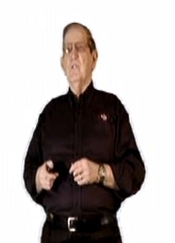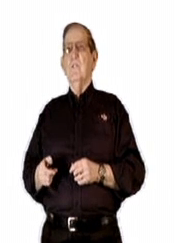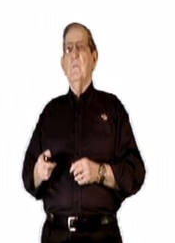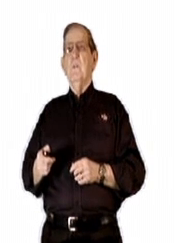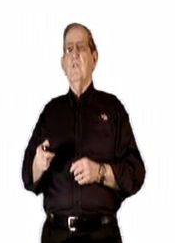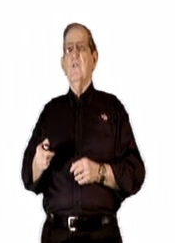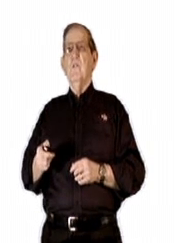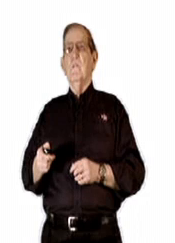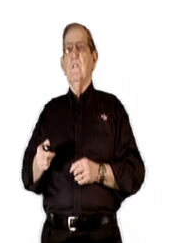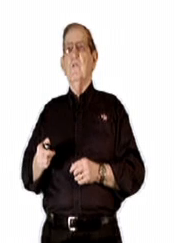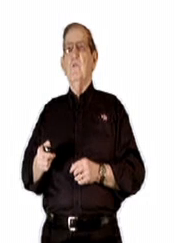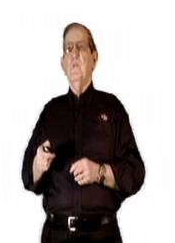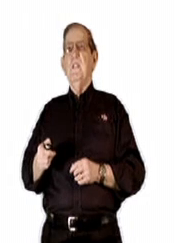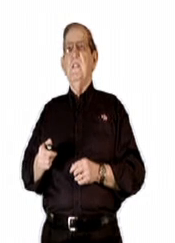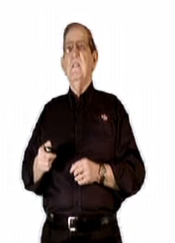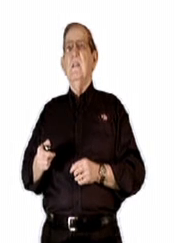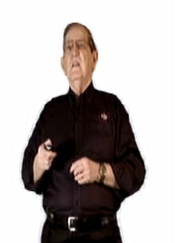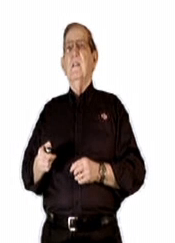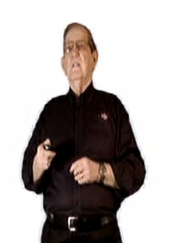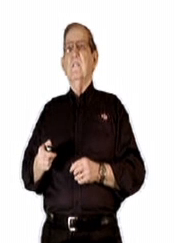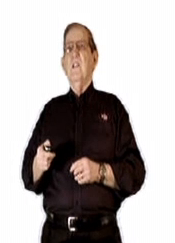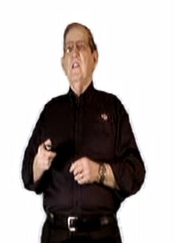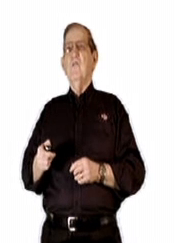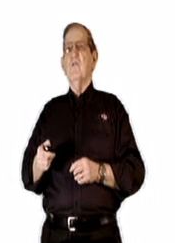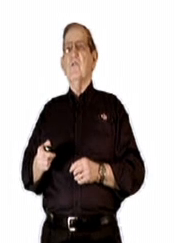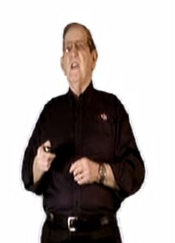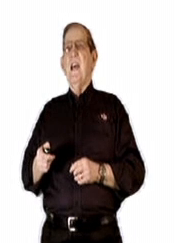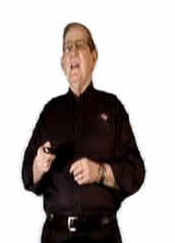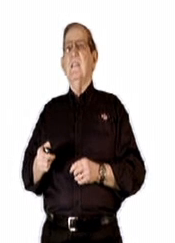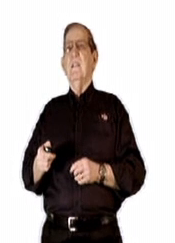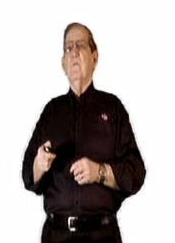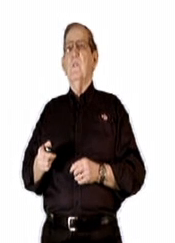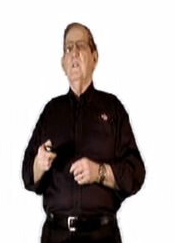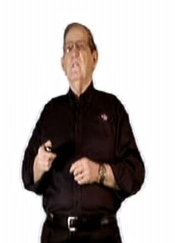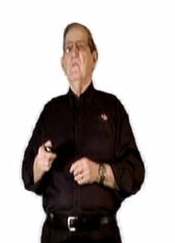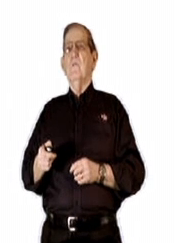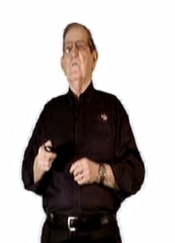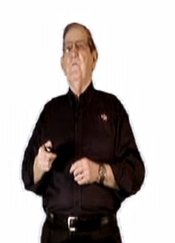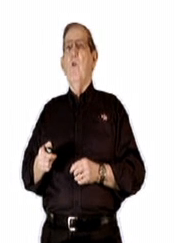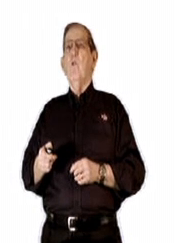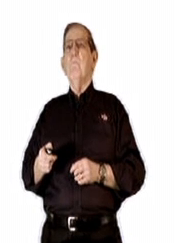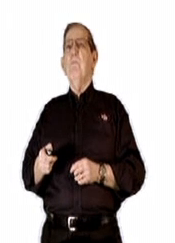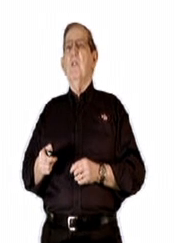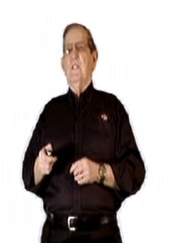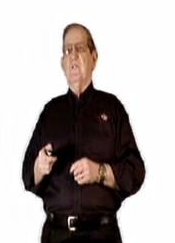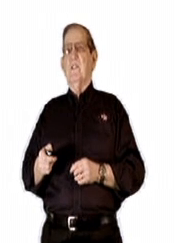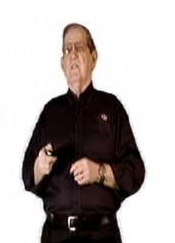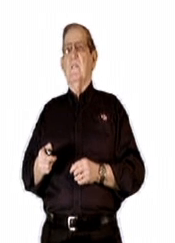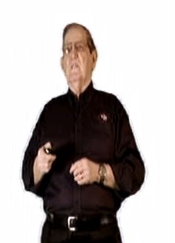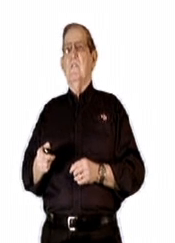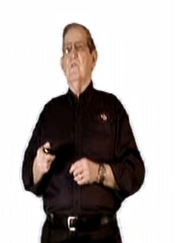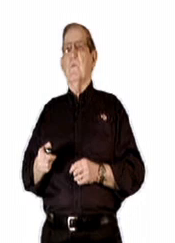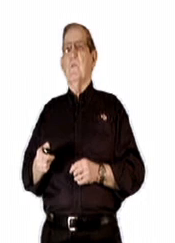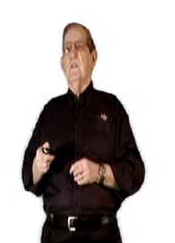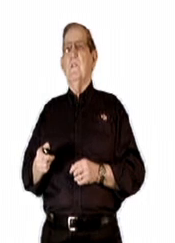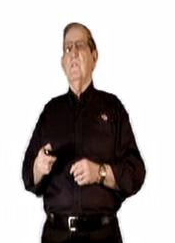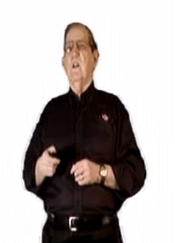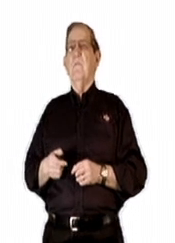caution you to be sure that you read the danger sign and read those 4 bullets there that deals